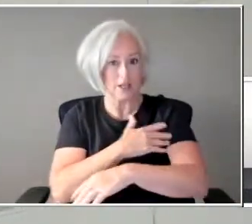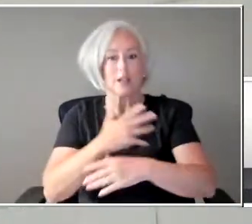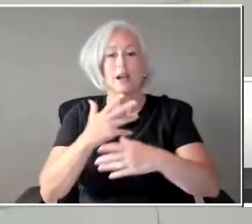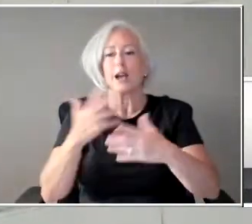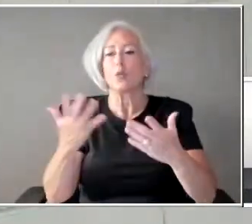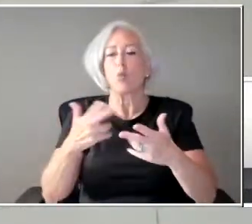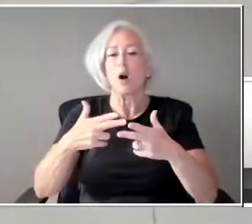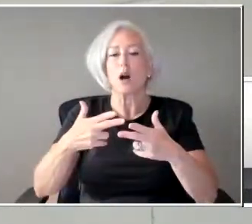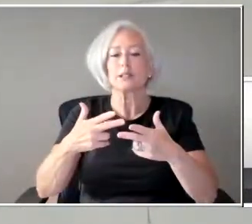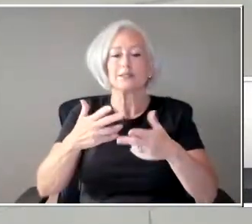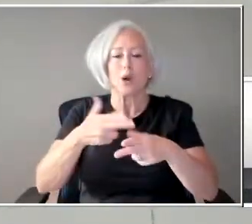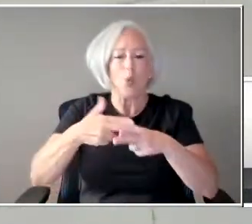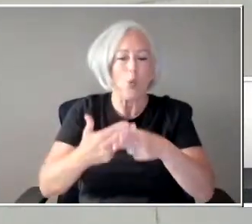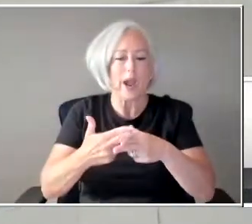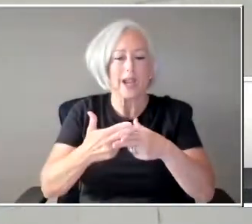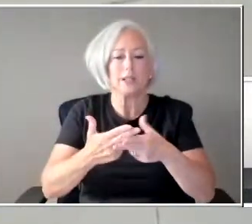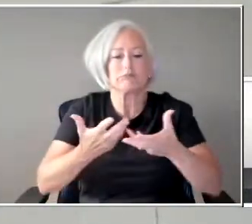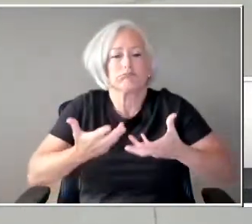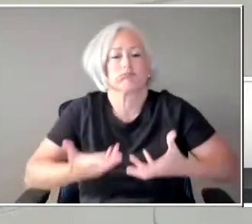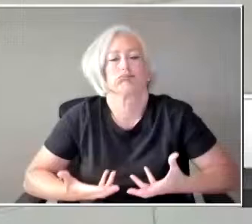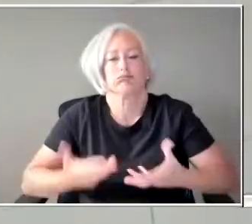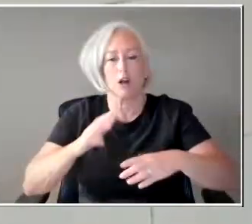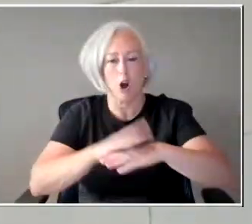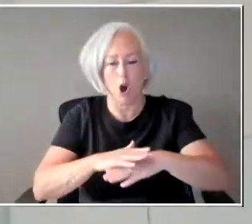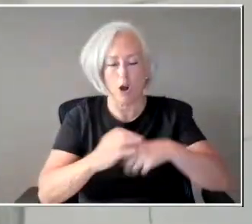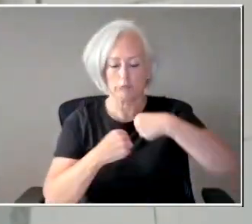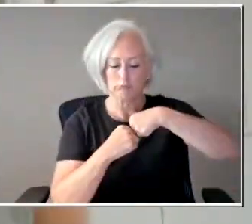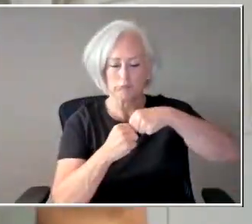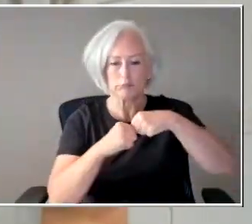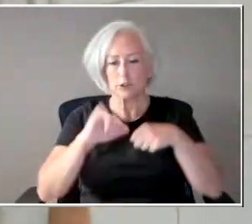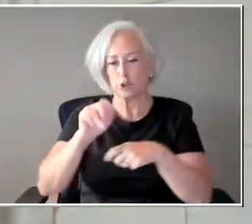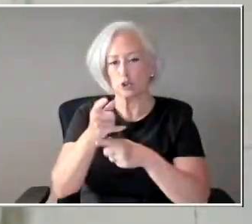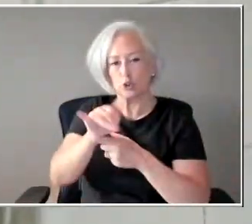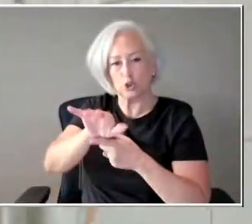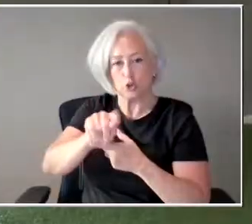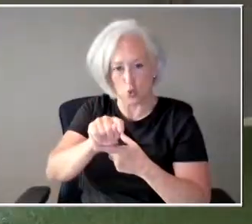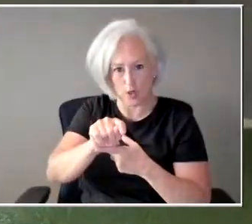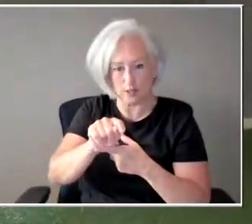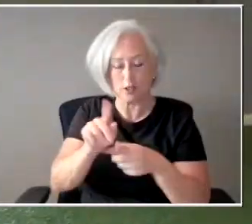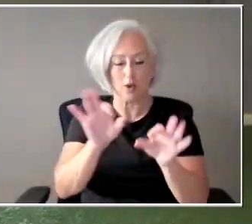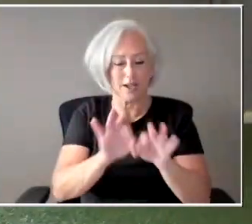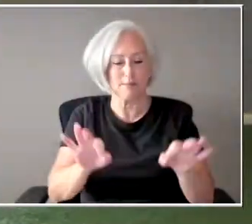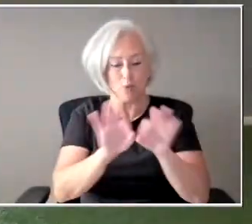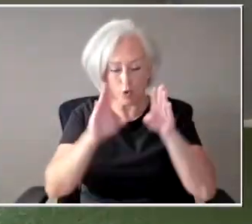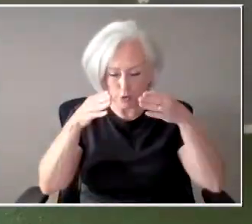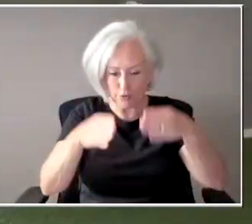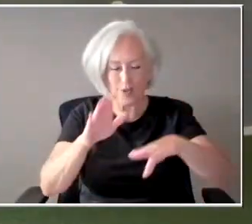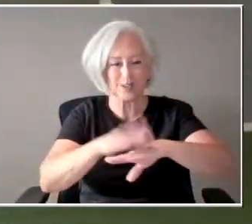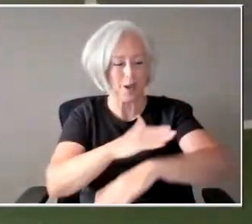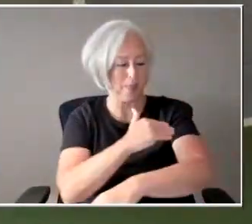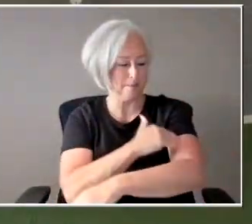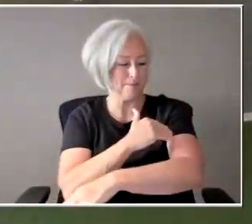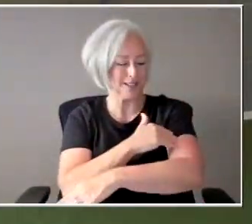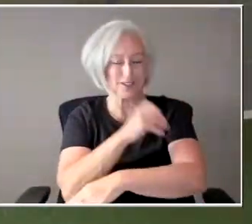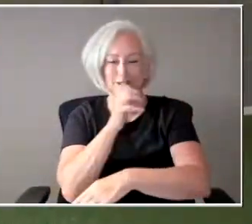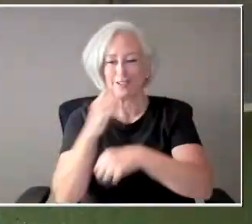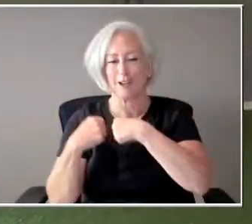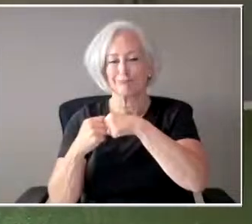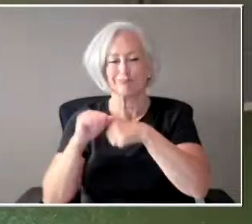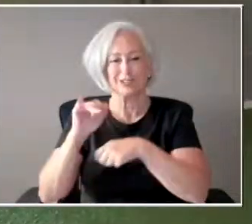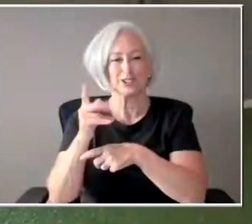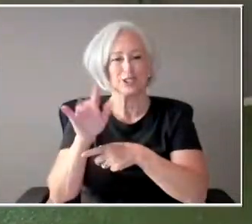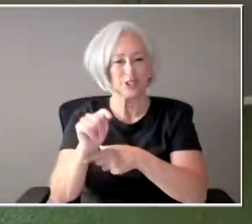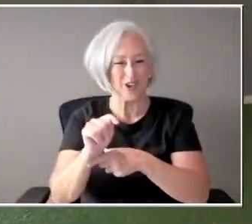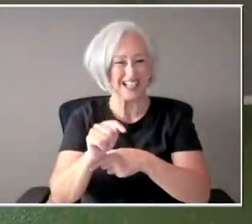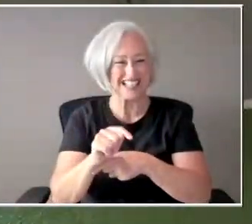the proper form so that you're working proper muscles and not hurting any joints. All right, let's work a six-pack. We really need some help on that, so if you could really work that hard. All